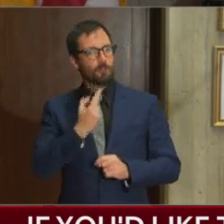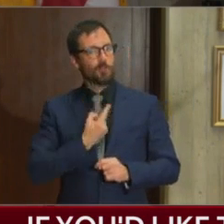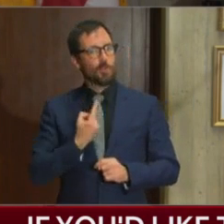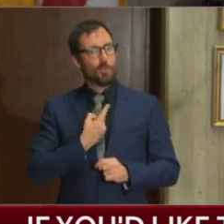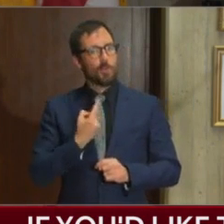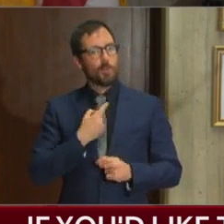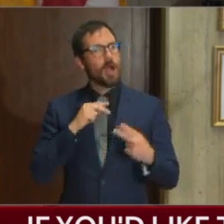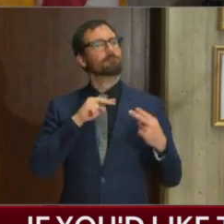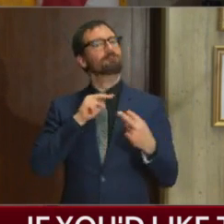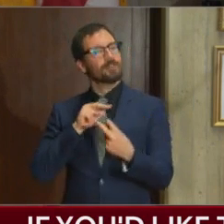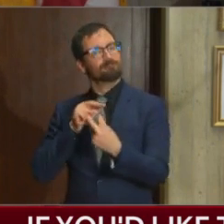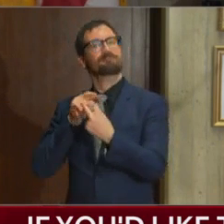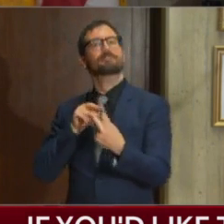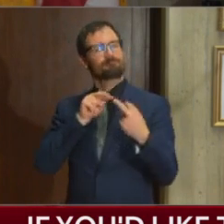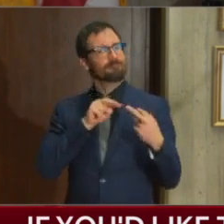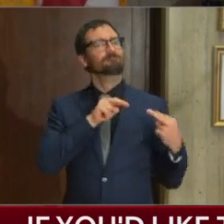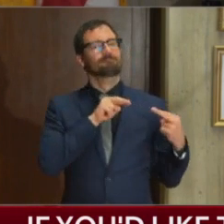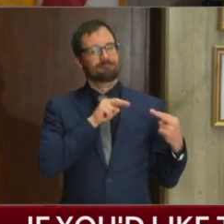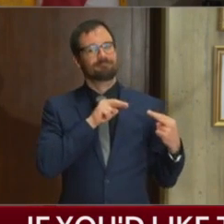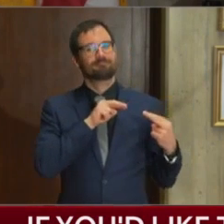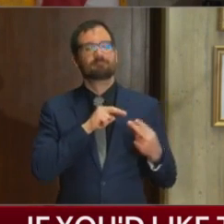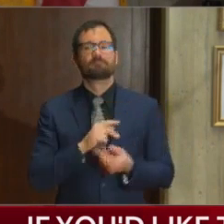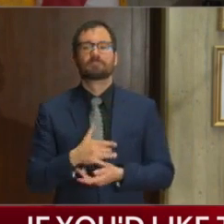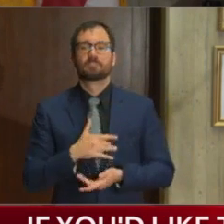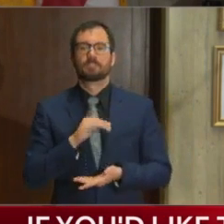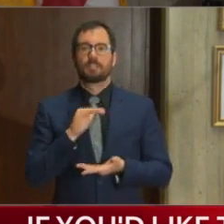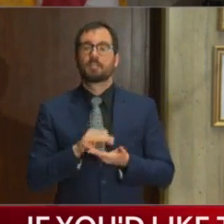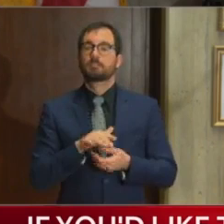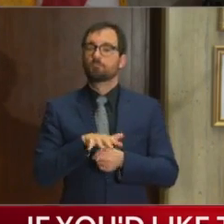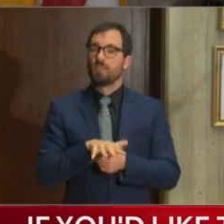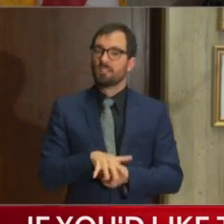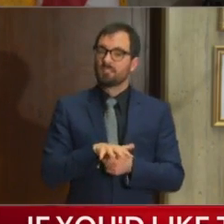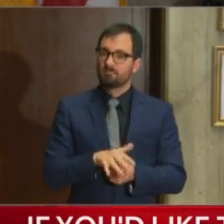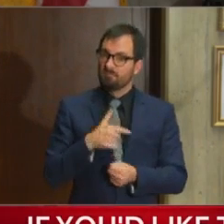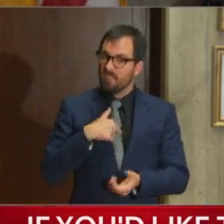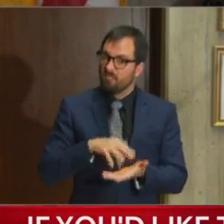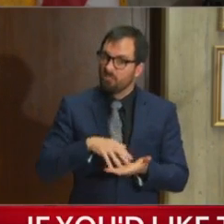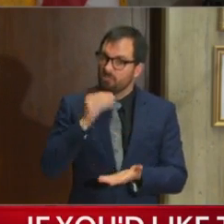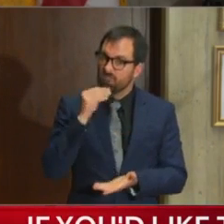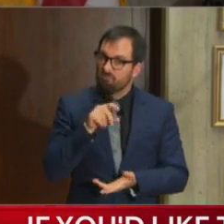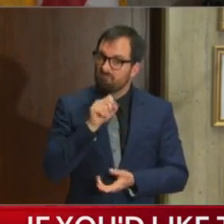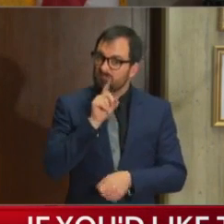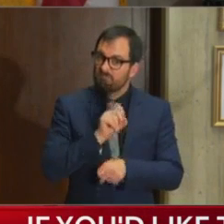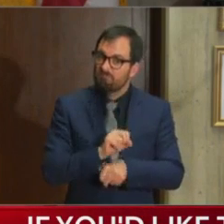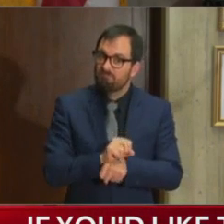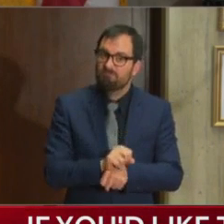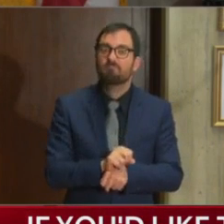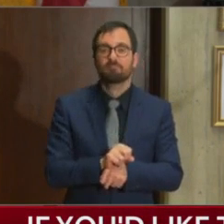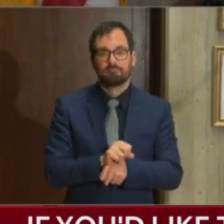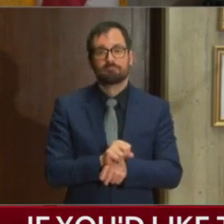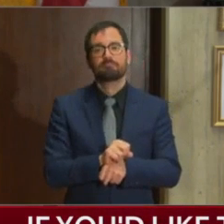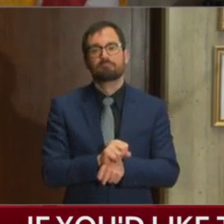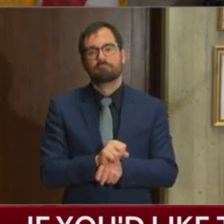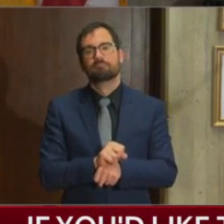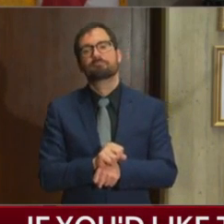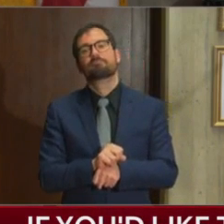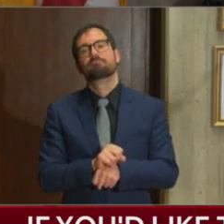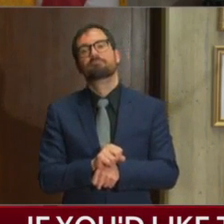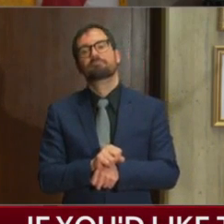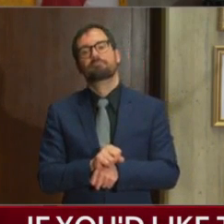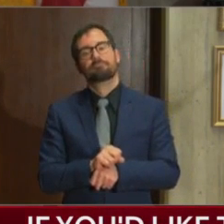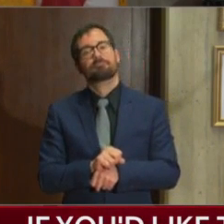keep your peace of mind, sometimes you've got to share it with someone else. And you get through anything one day at a